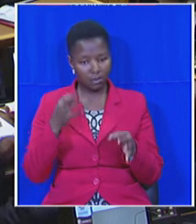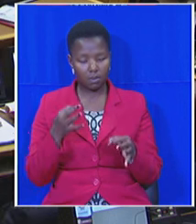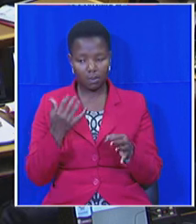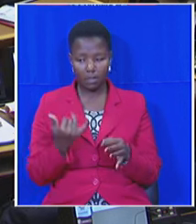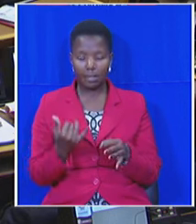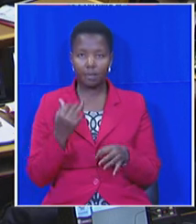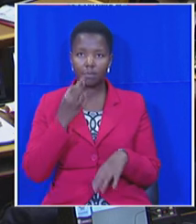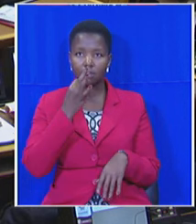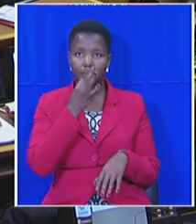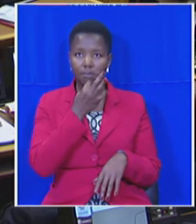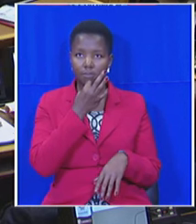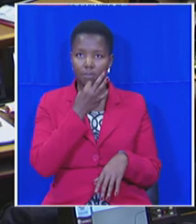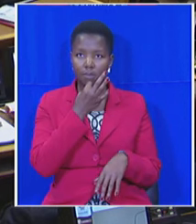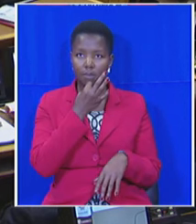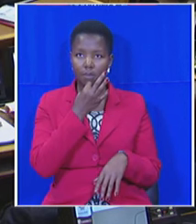the